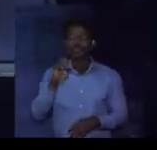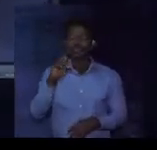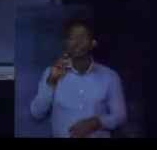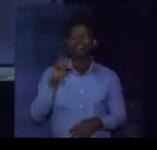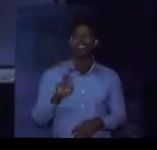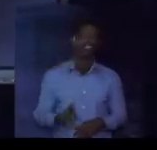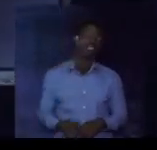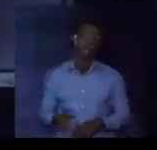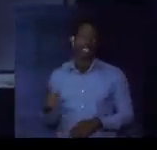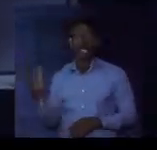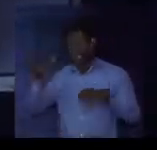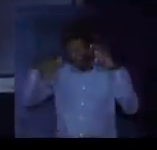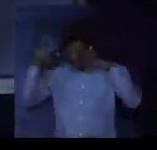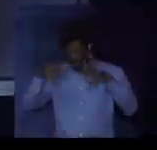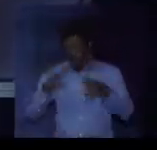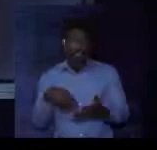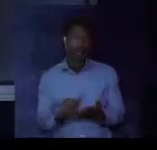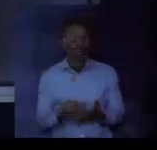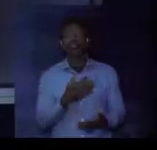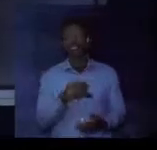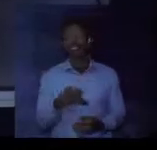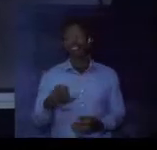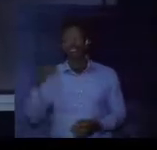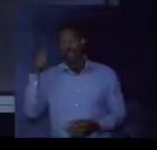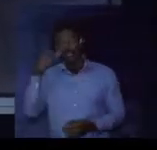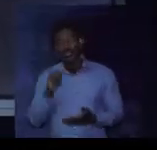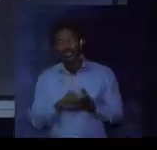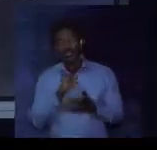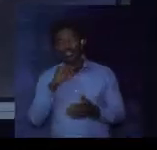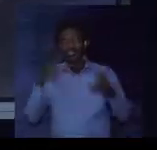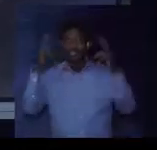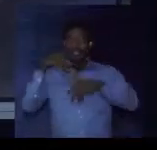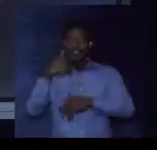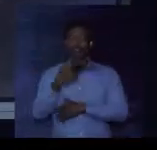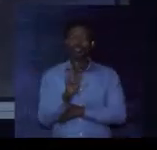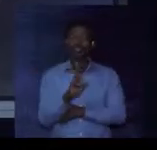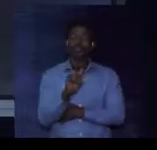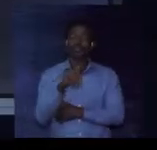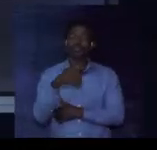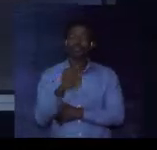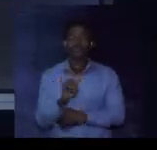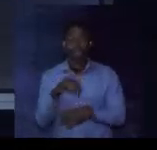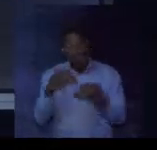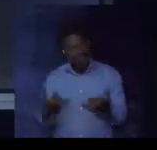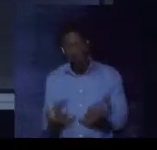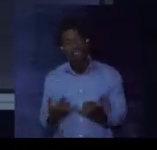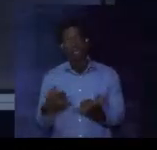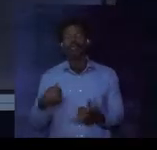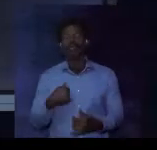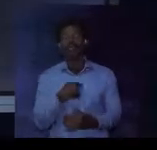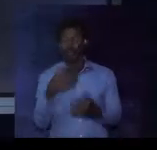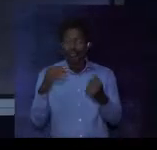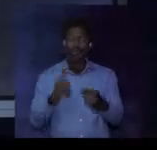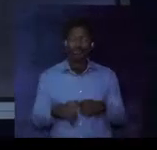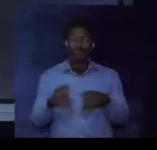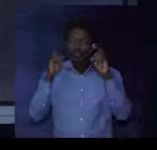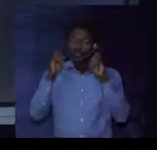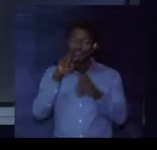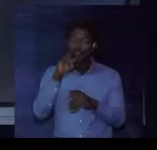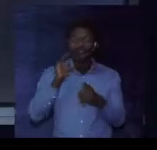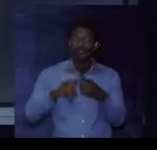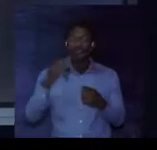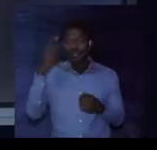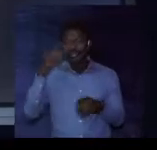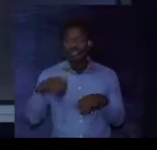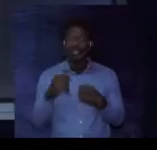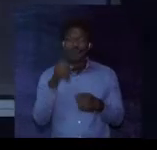measuring humidity, hygrometer, rainfall, and the instrument for that is rain gauge. Now, we want